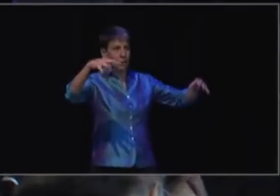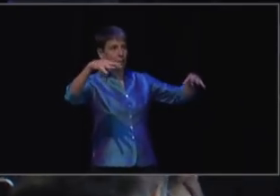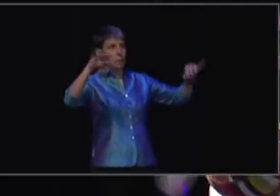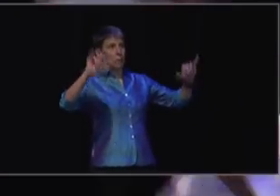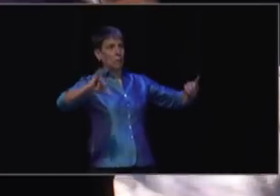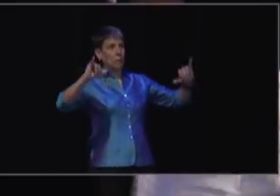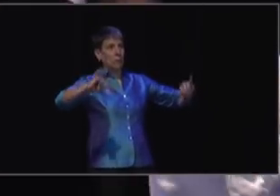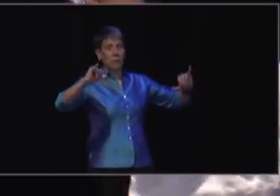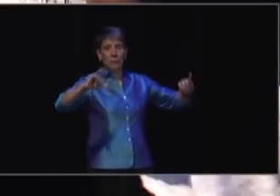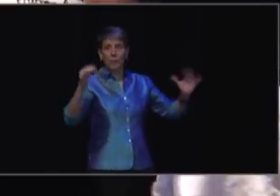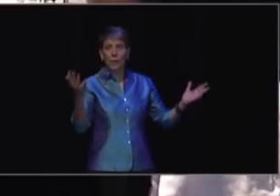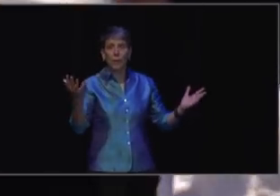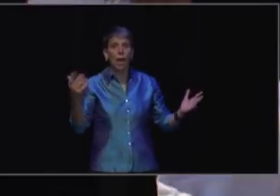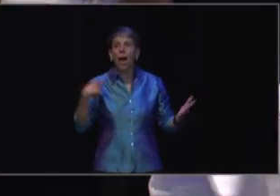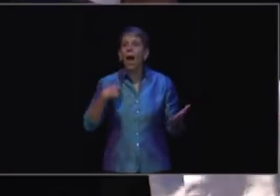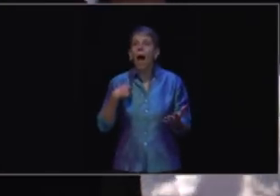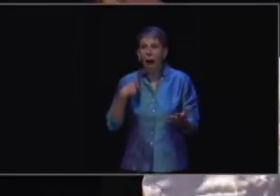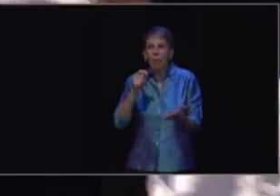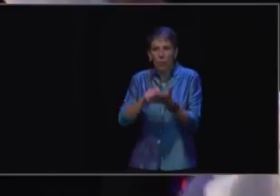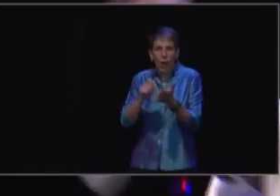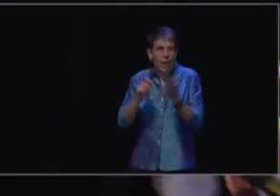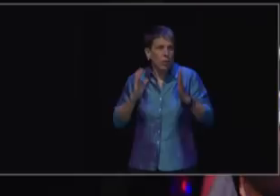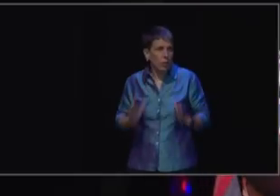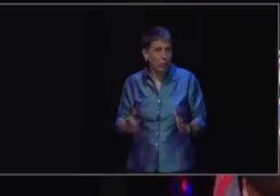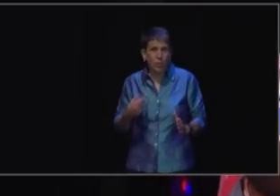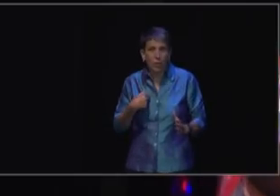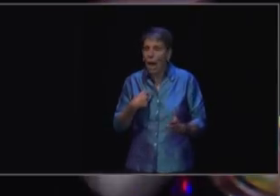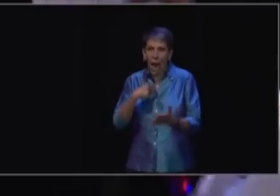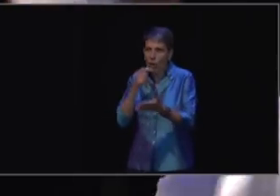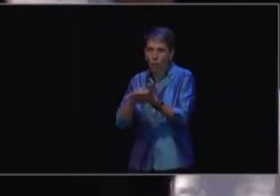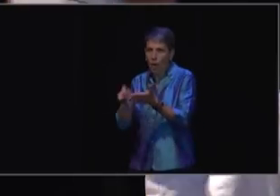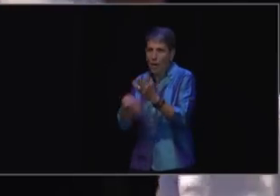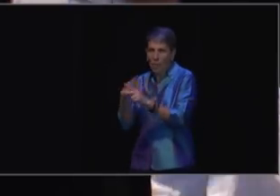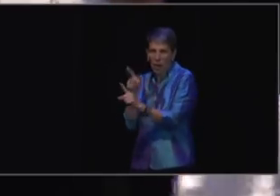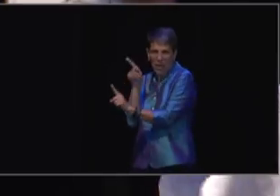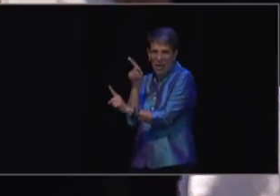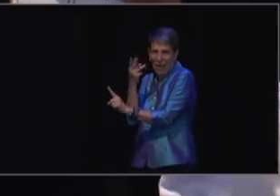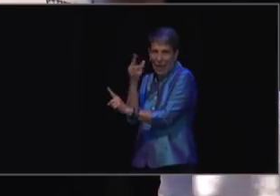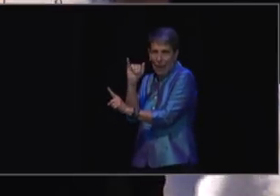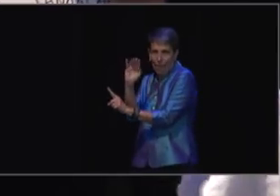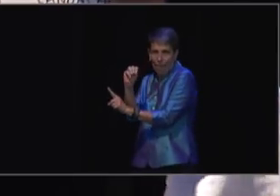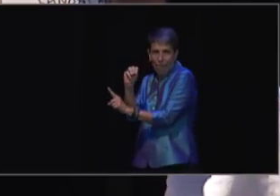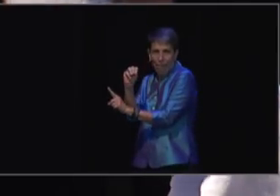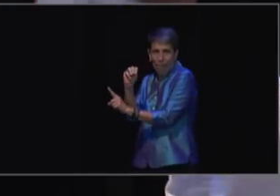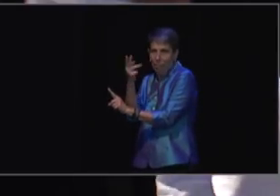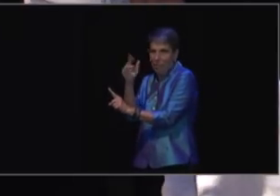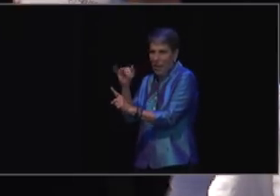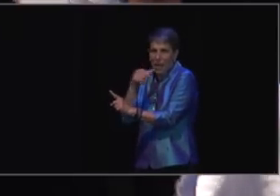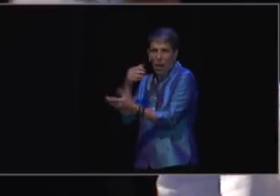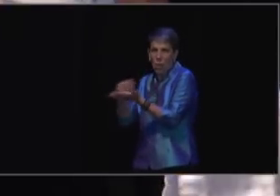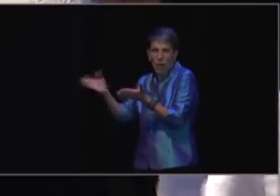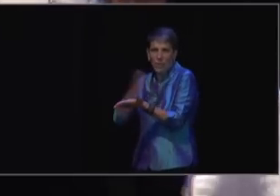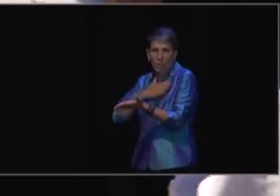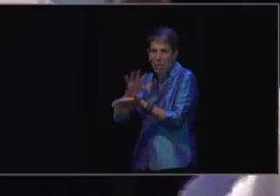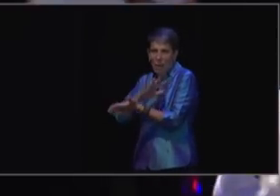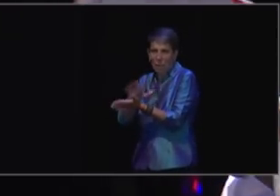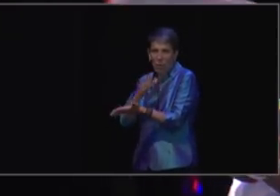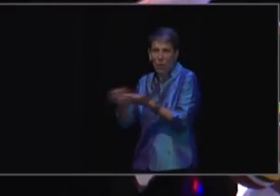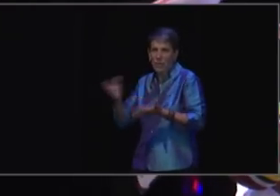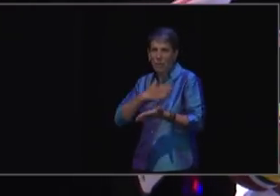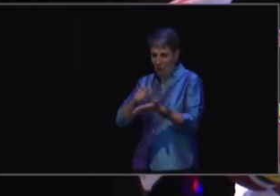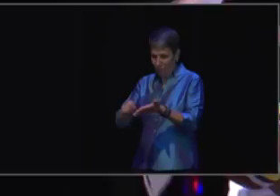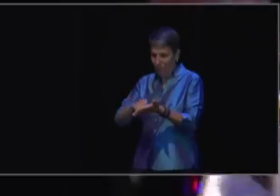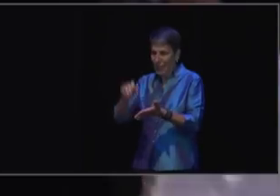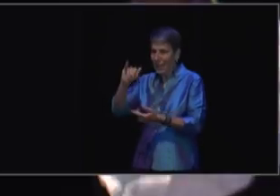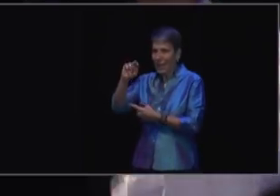I don't write about him. I'm a writer. I don't write about him. I don't waste my paper and my ink. I don't write about